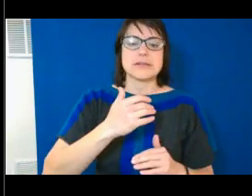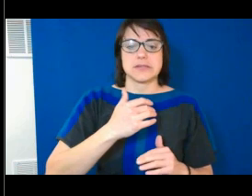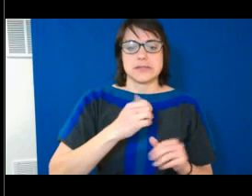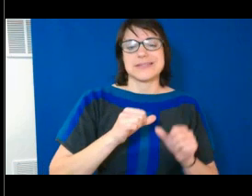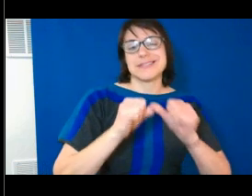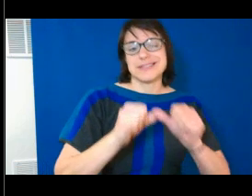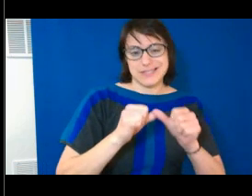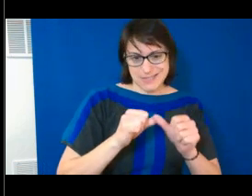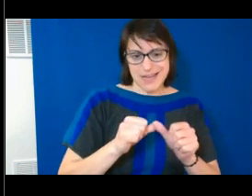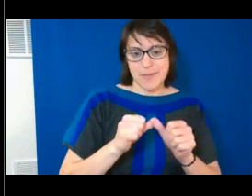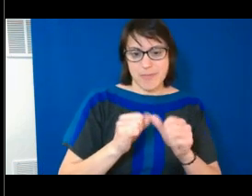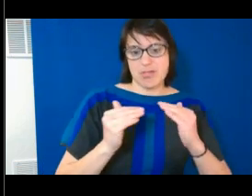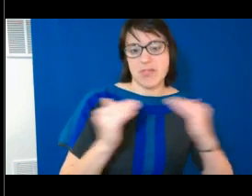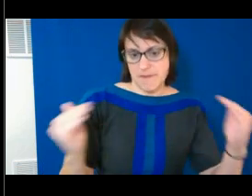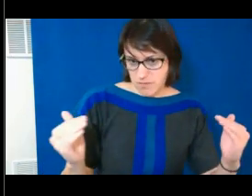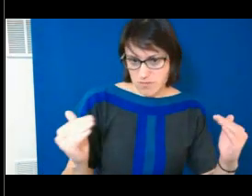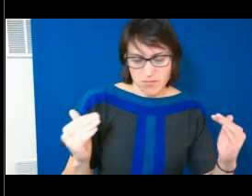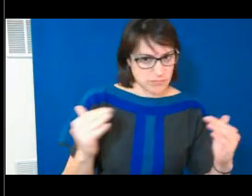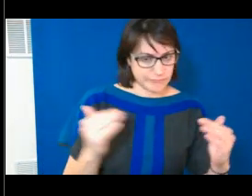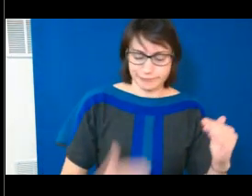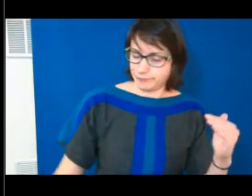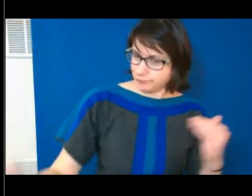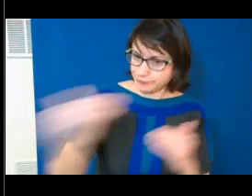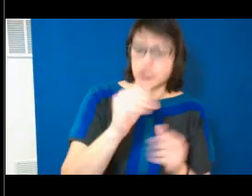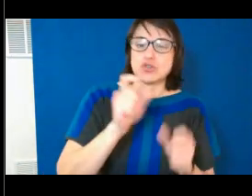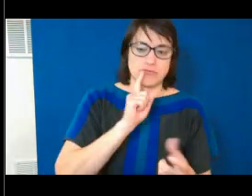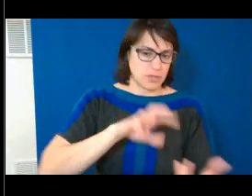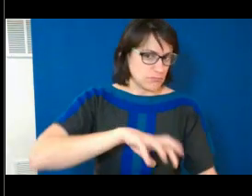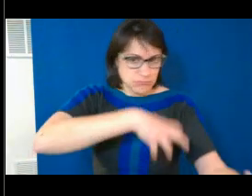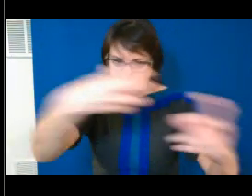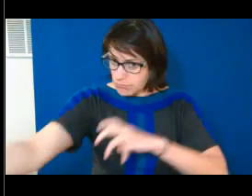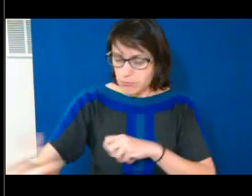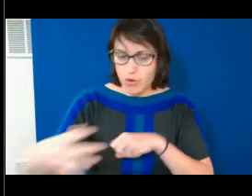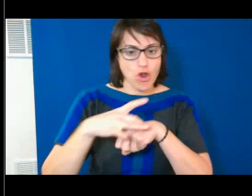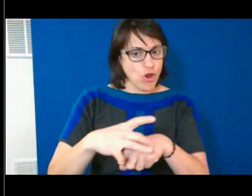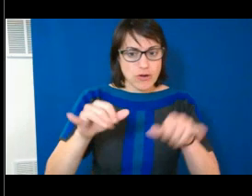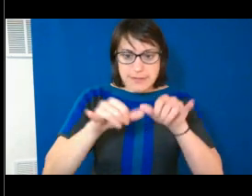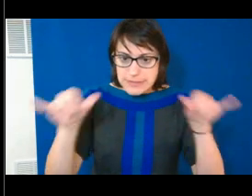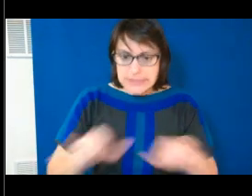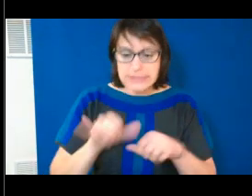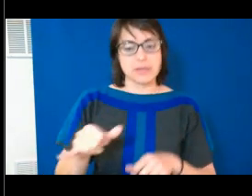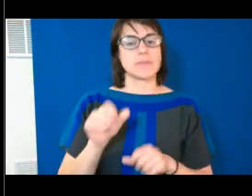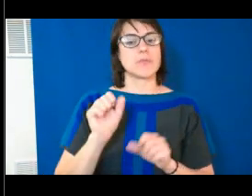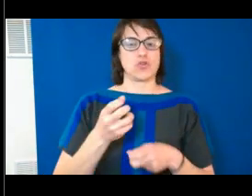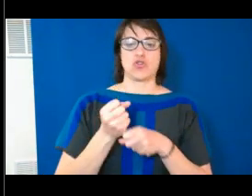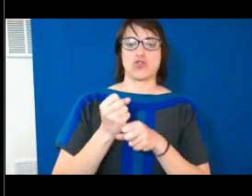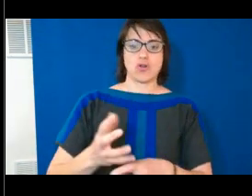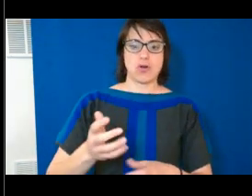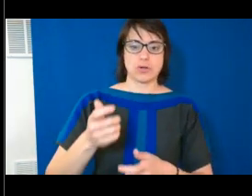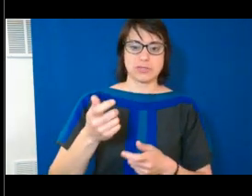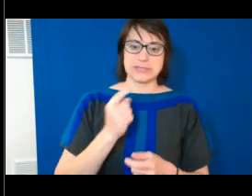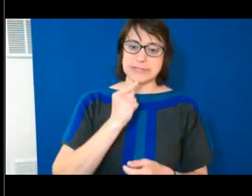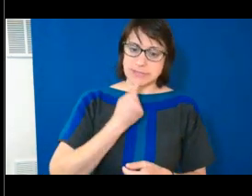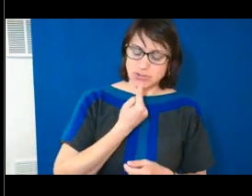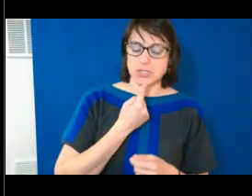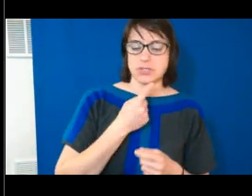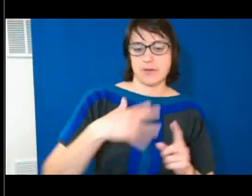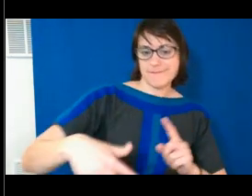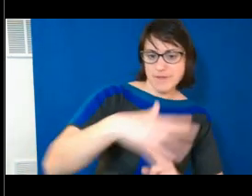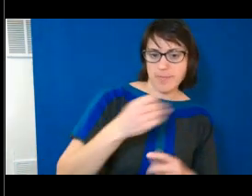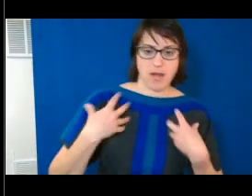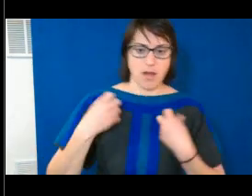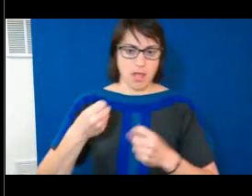significantly disrupt Earth systems and potentially cause severe environmental and health impacts. We're also unclear about the dangers that